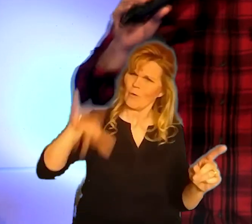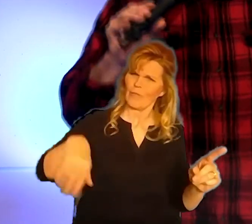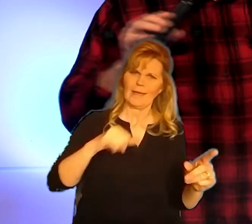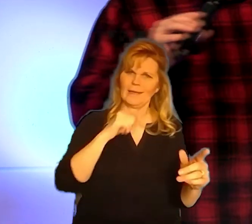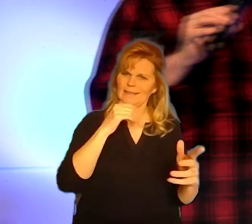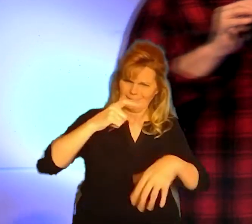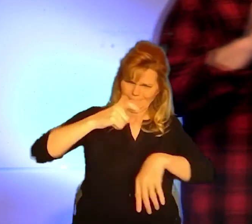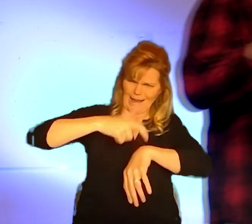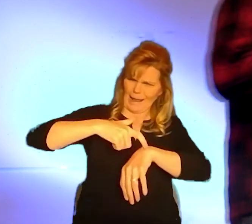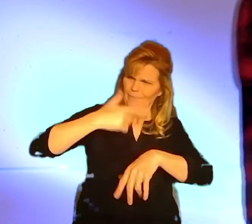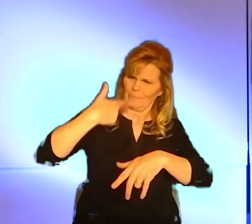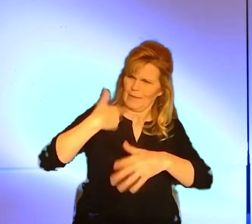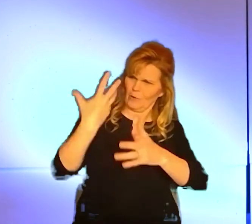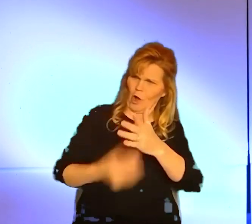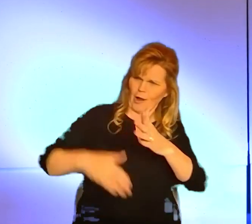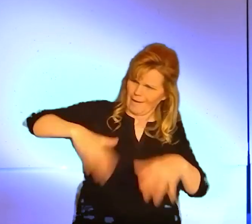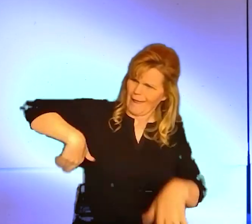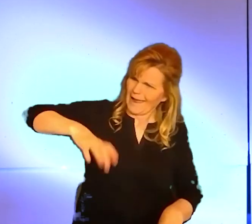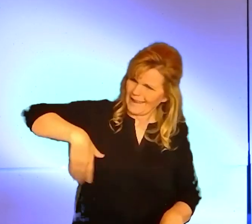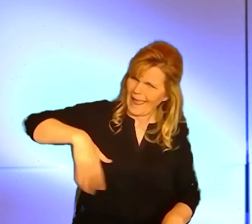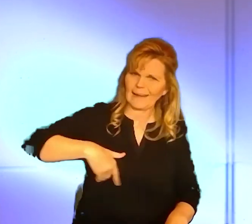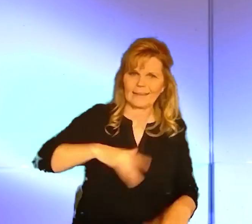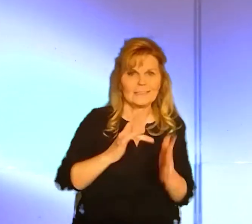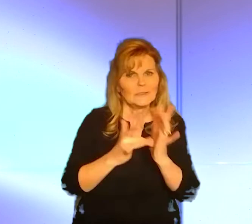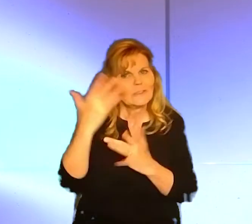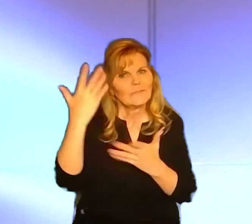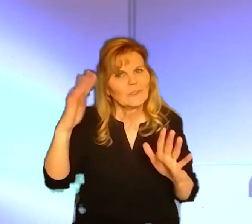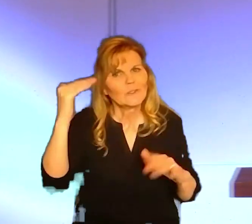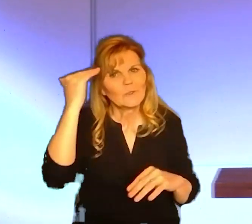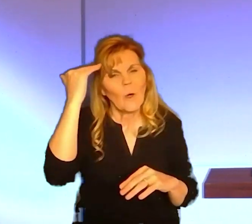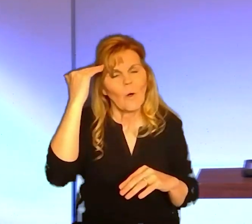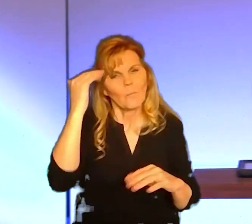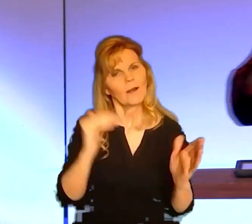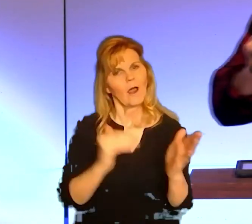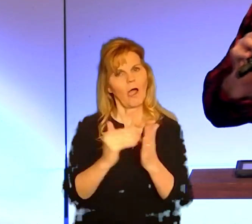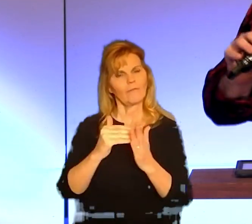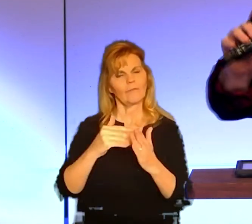my time. And you know, I think so many times